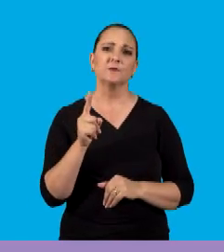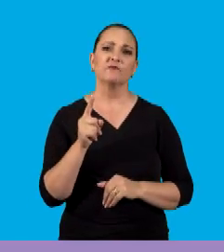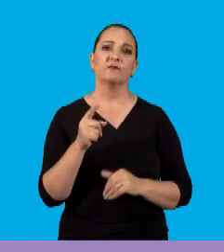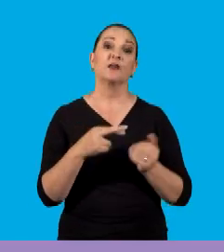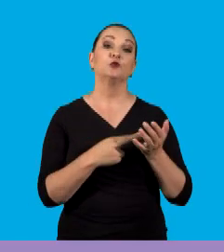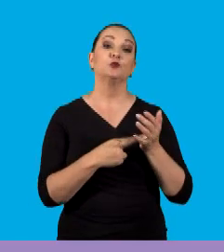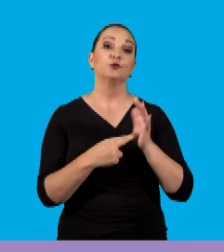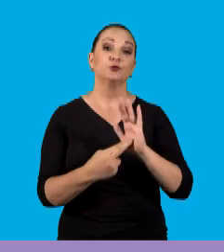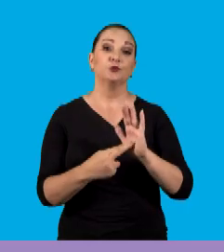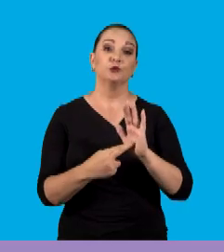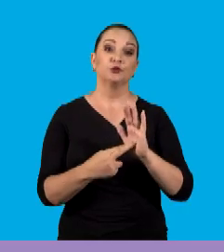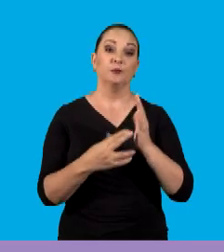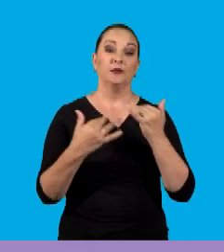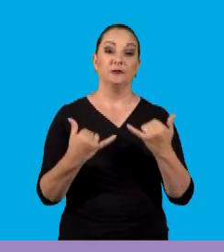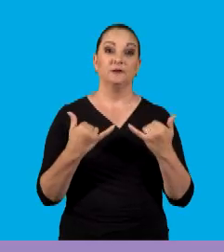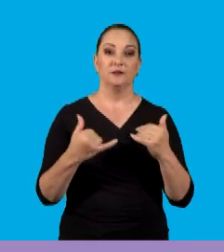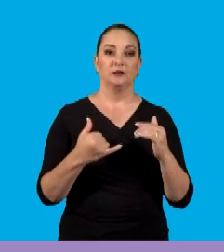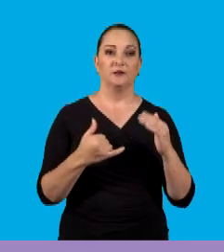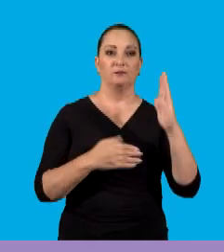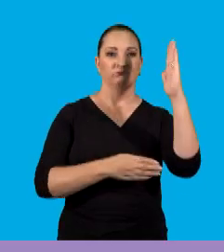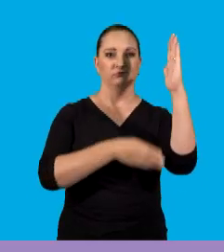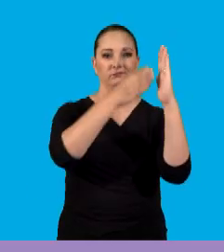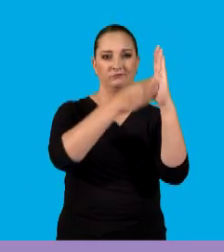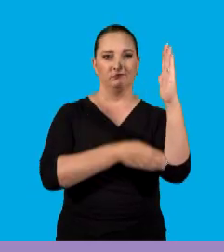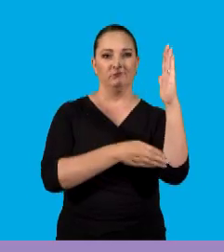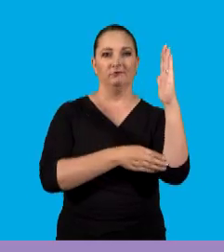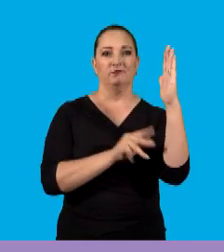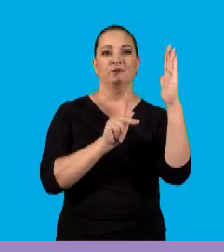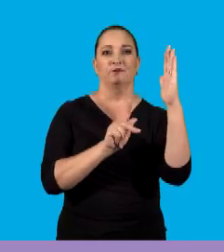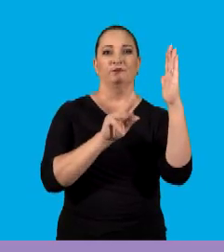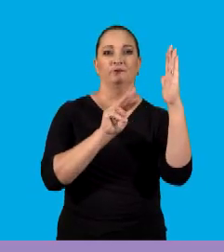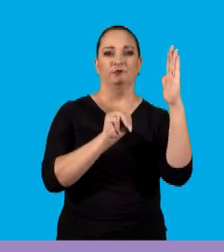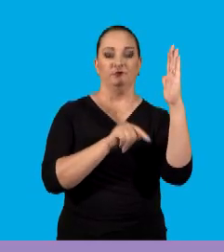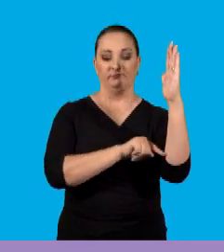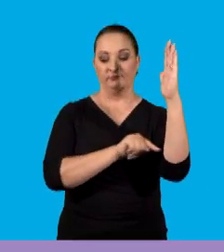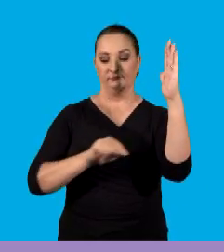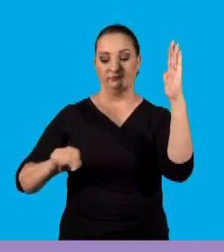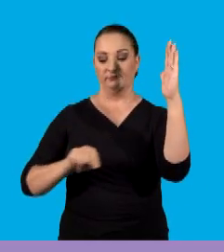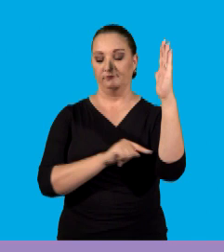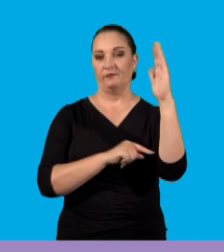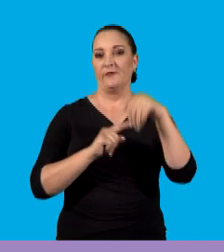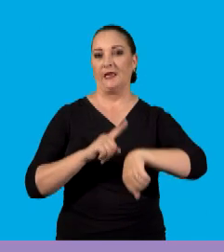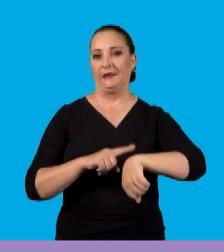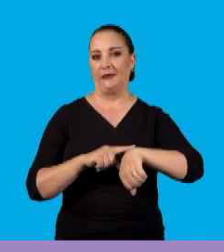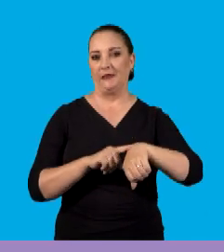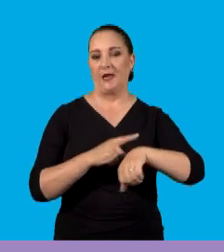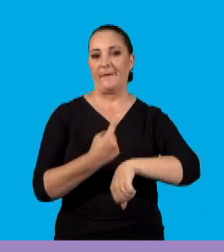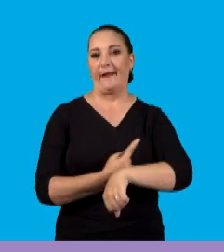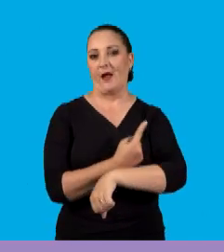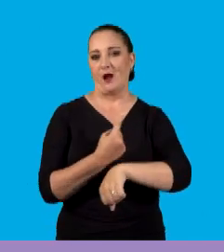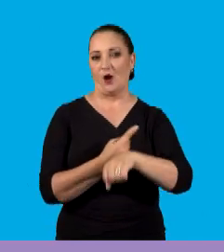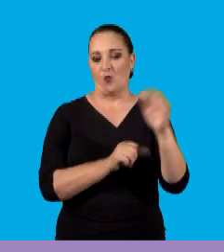is represented in the vertical values, and the hours, or the time in hours, is represented by the